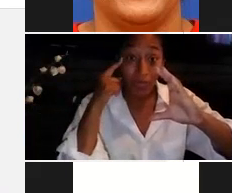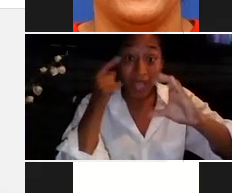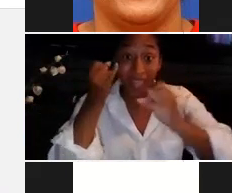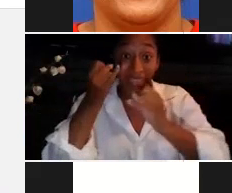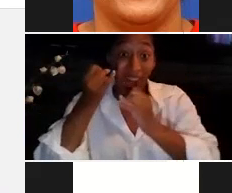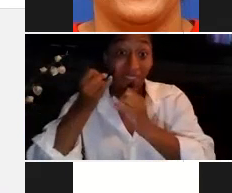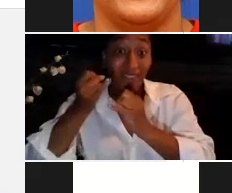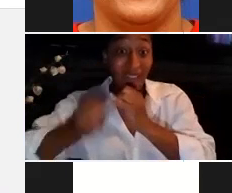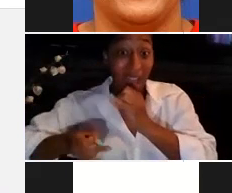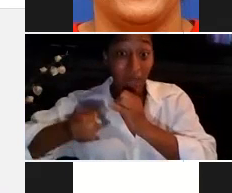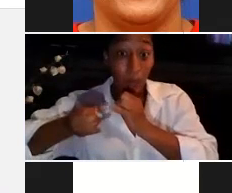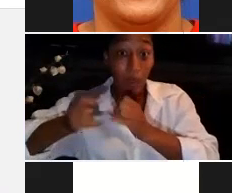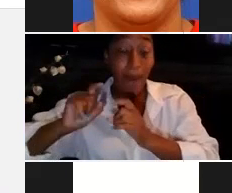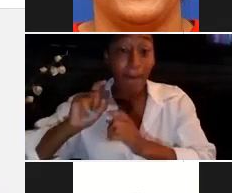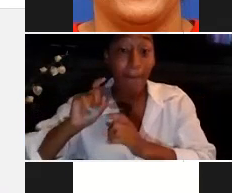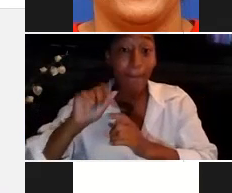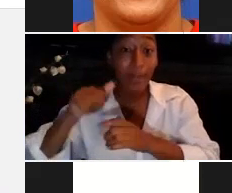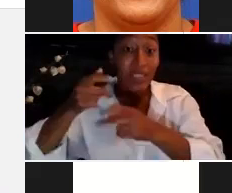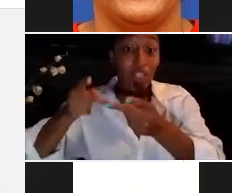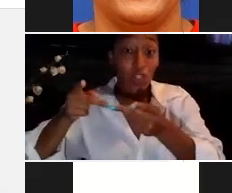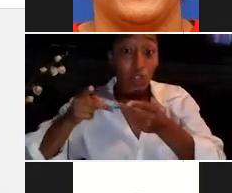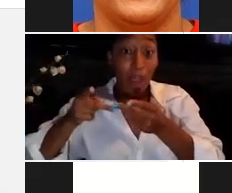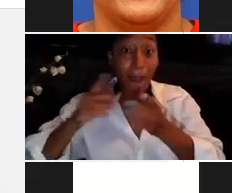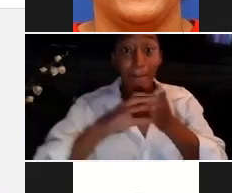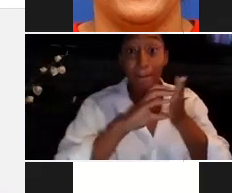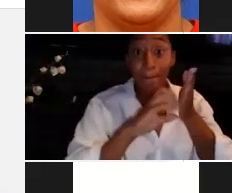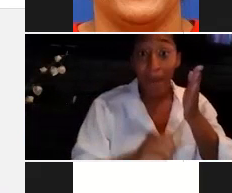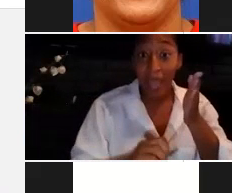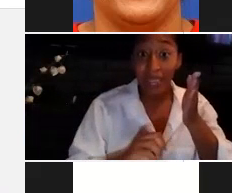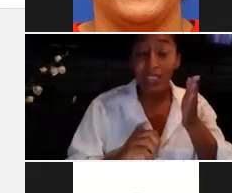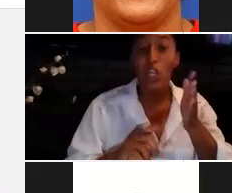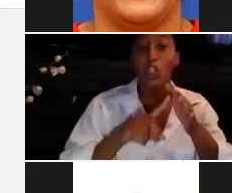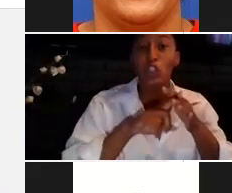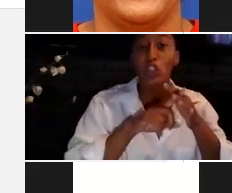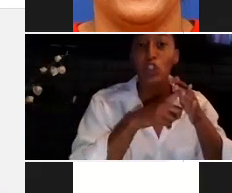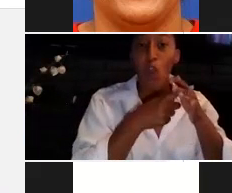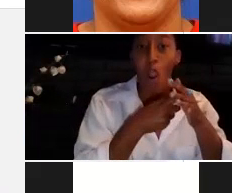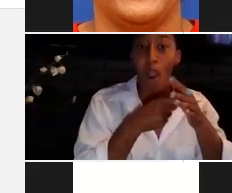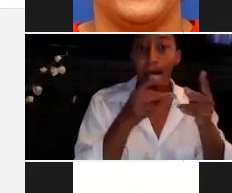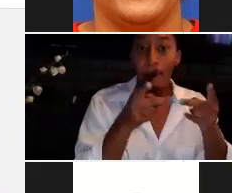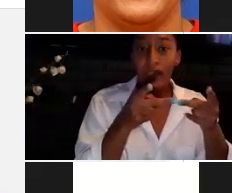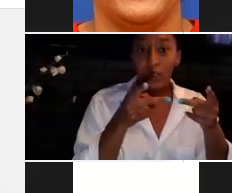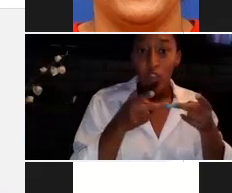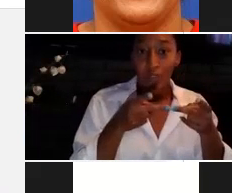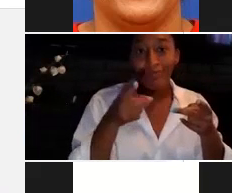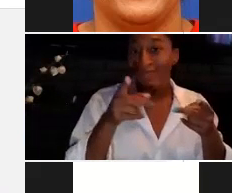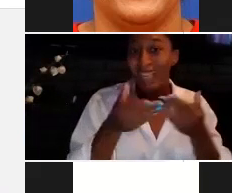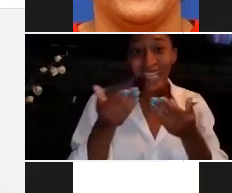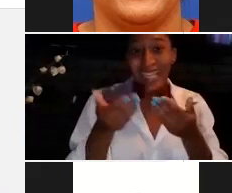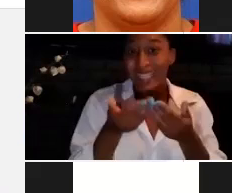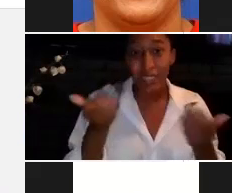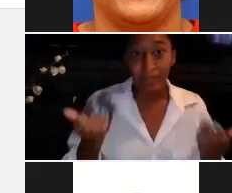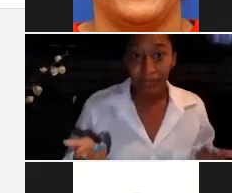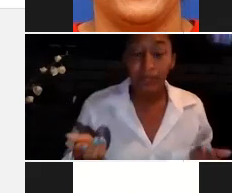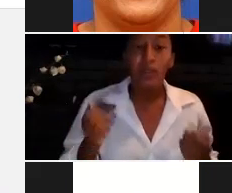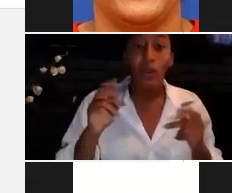position, okay? All right. So they give an example here. It says, if an